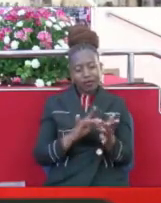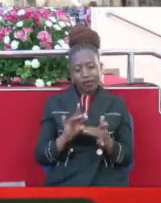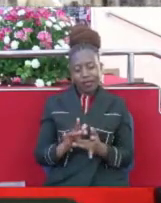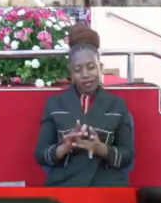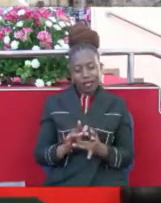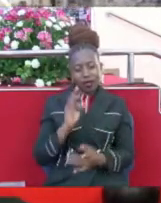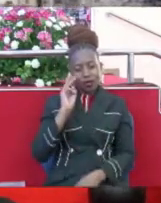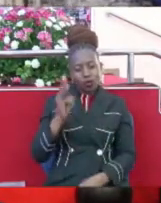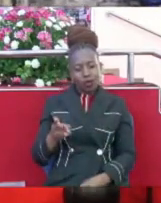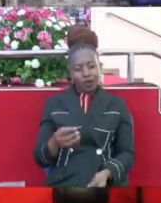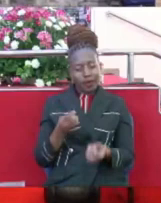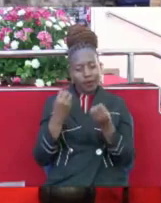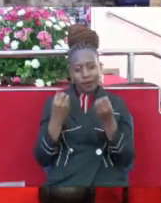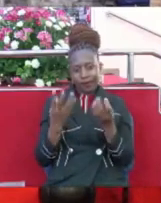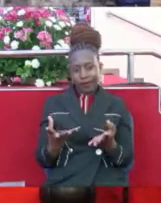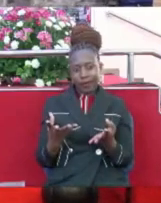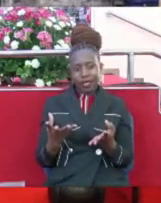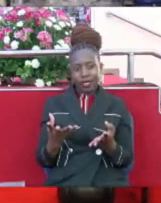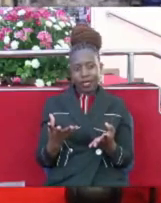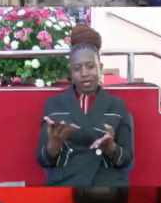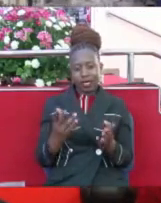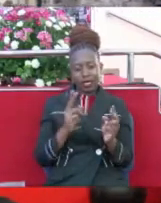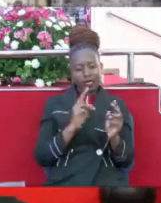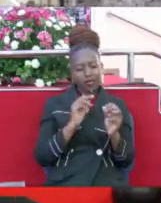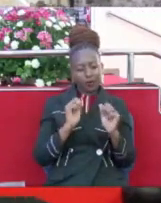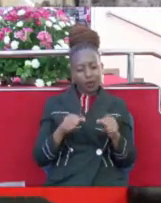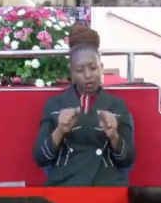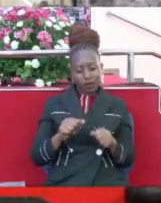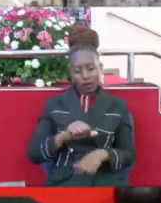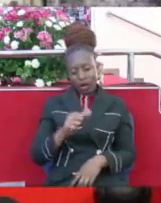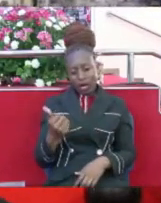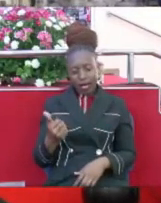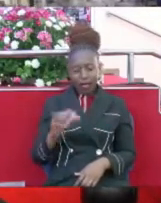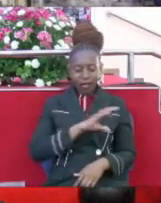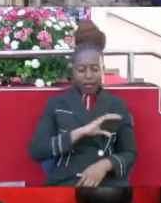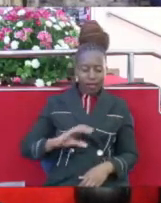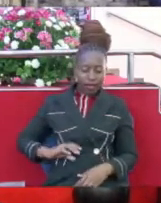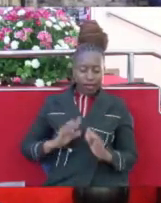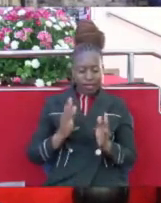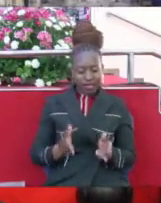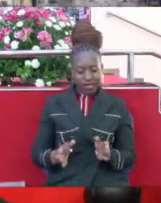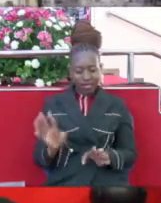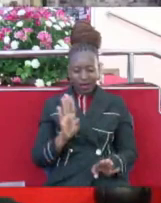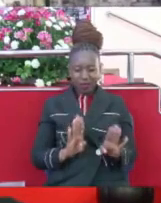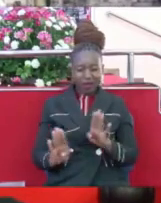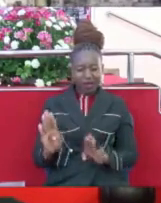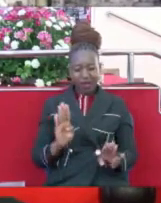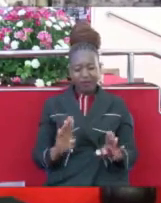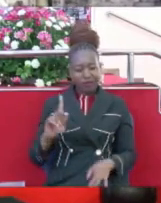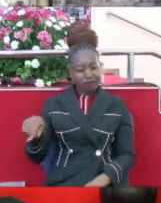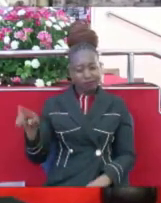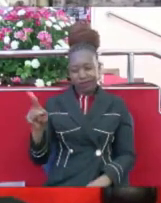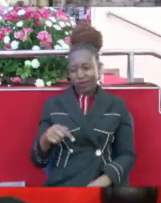that some Christians somewhere are doing certain behaviors, but you will not join them in if the behavior is not right as per the word